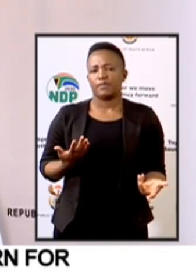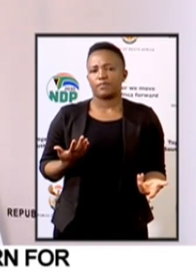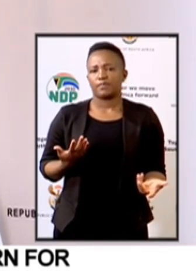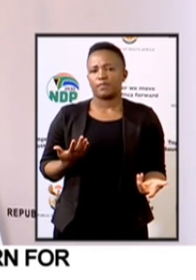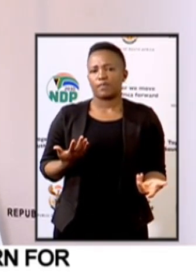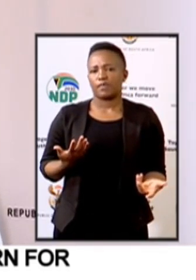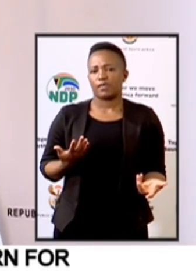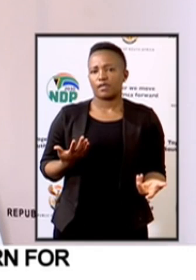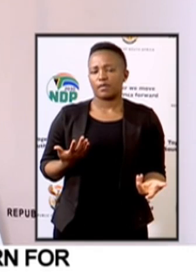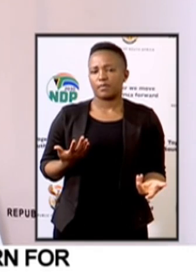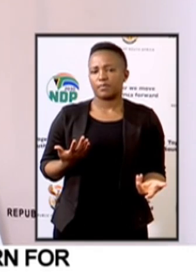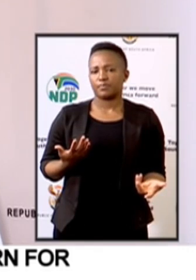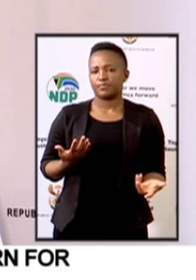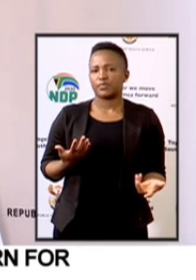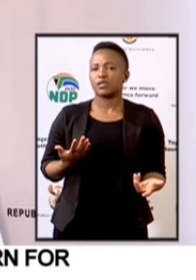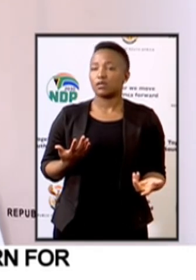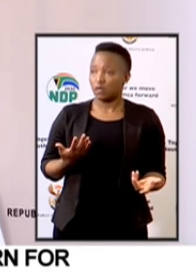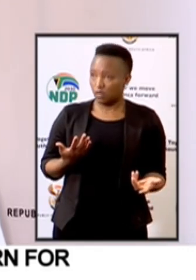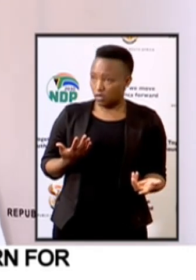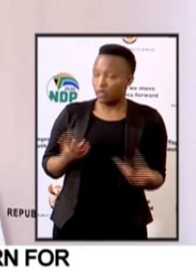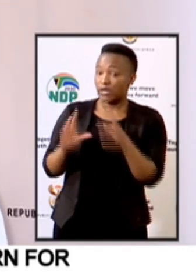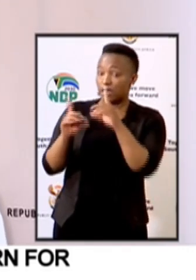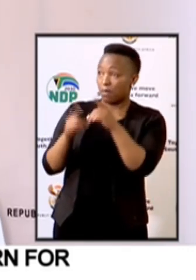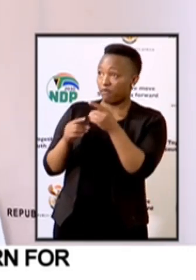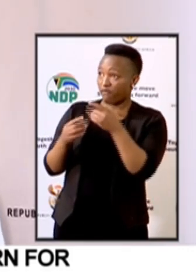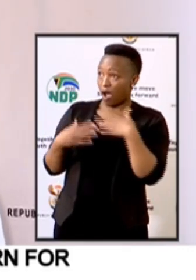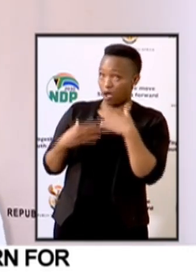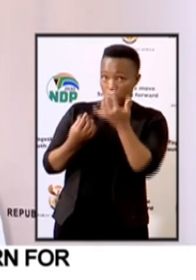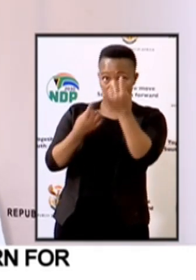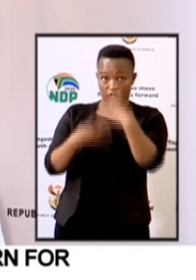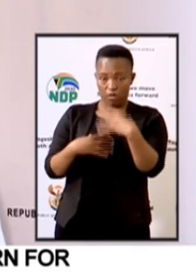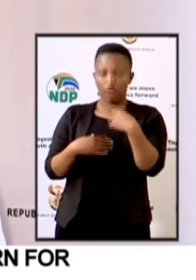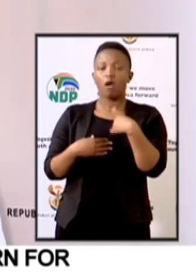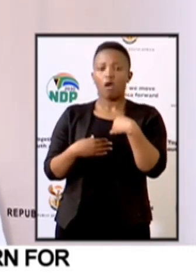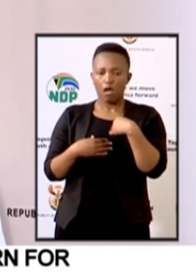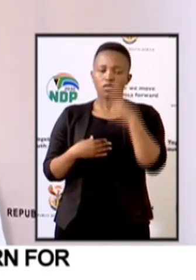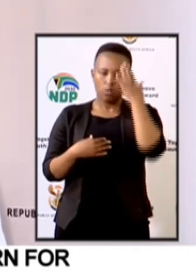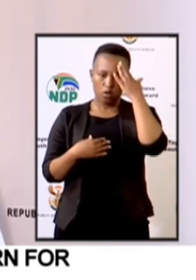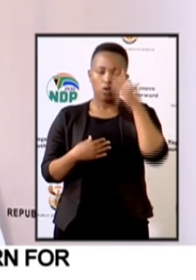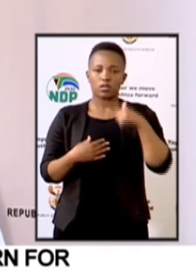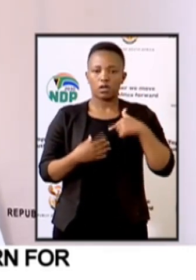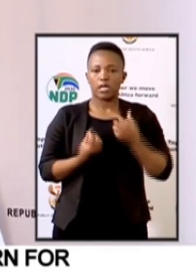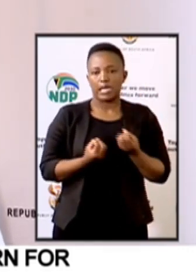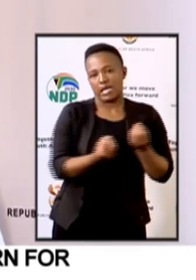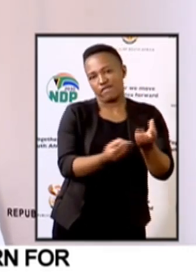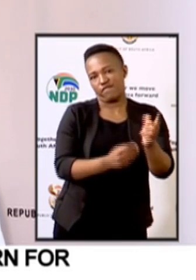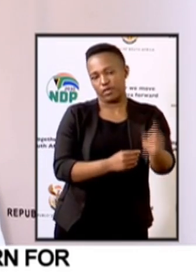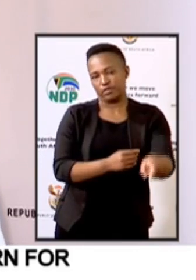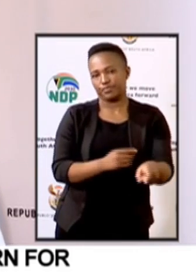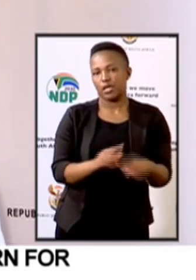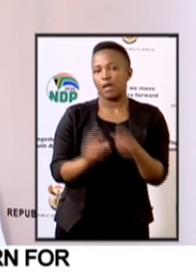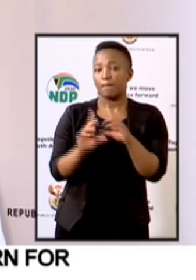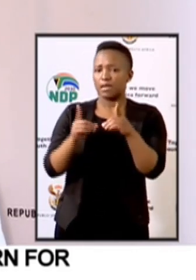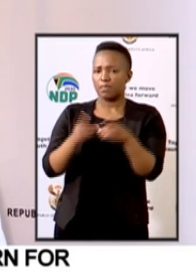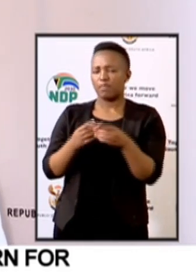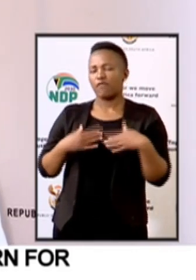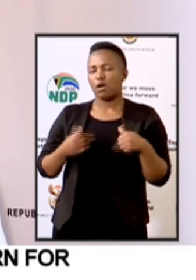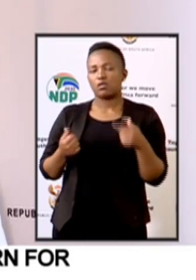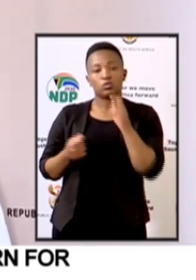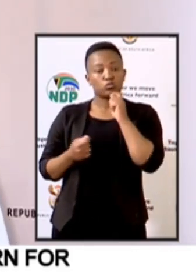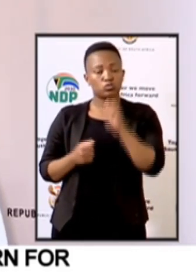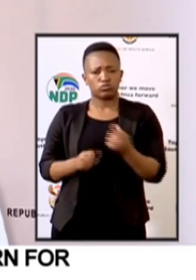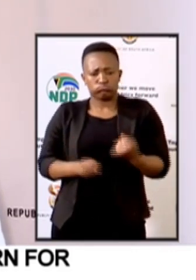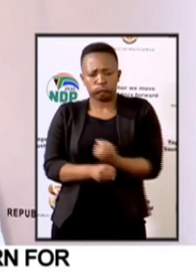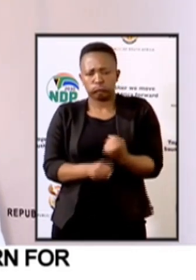act on that matter. But it has been demonstrated that Department of Health is making all efforts to